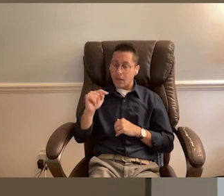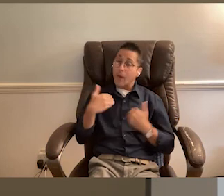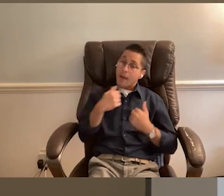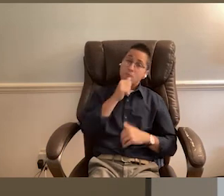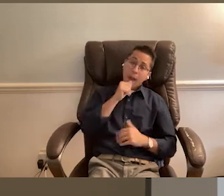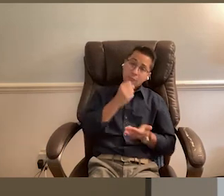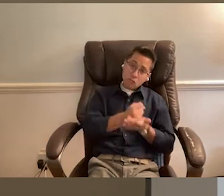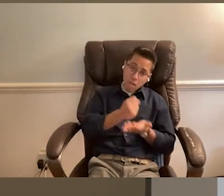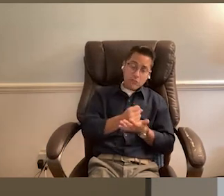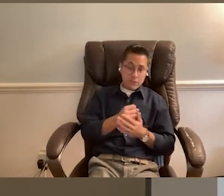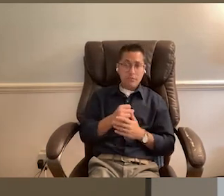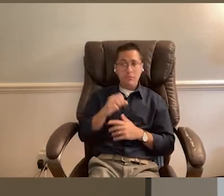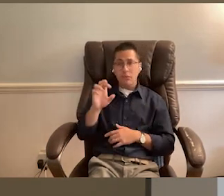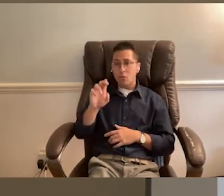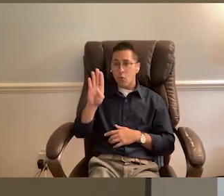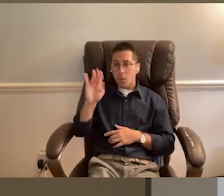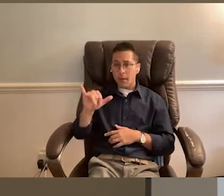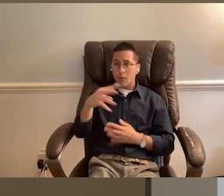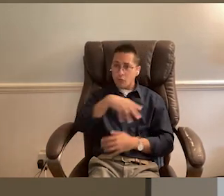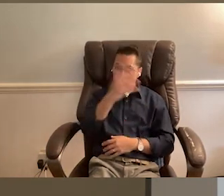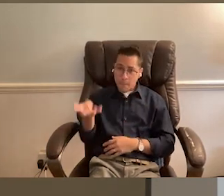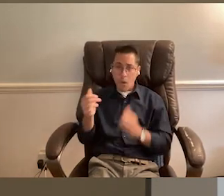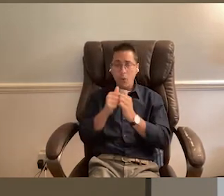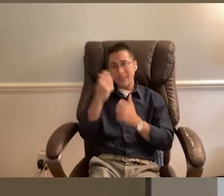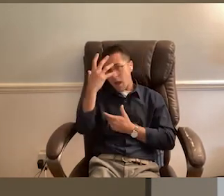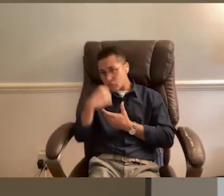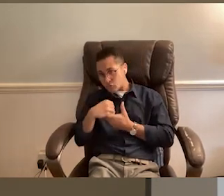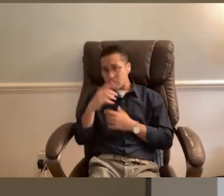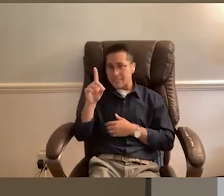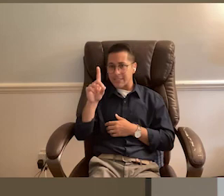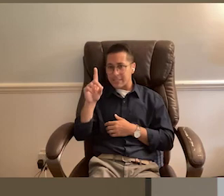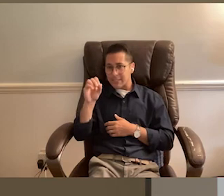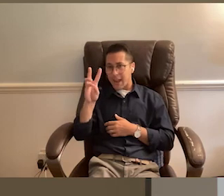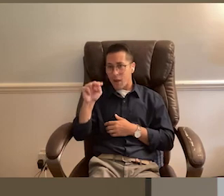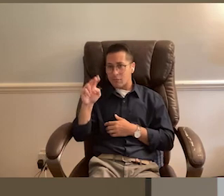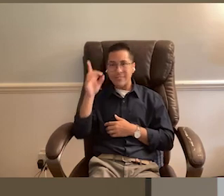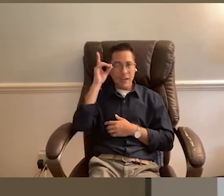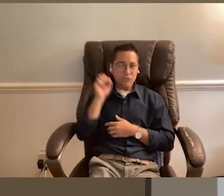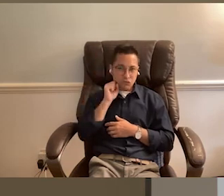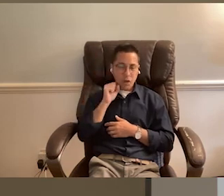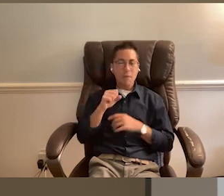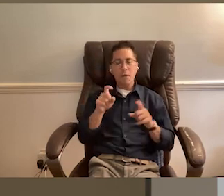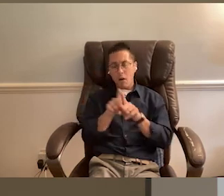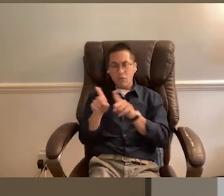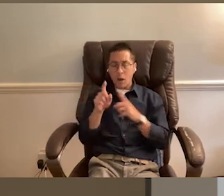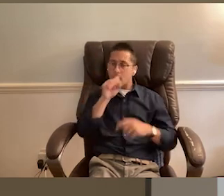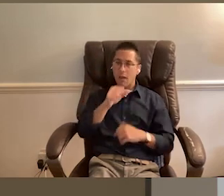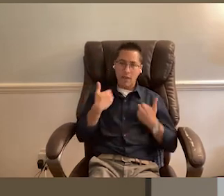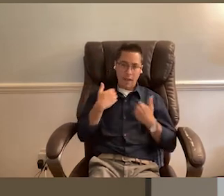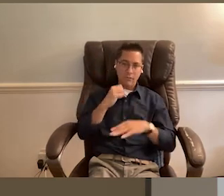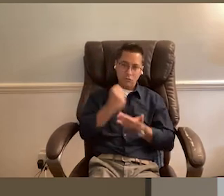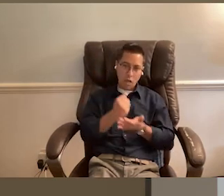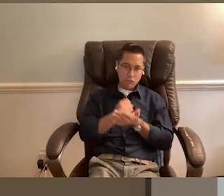pushback from Florida prepaid. They don't like it, so I don't know if that's something we can promise for future students. We have like one student who's on, and I still don't think we've been paid. It's been like a